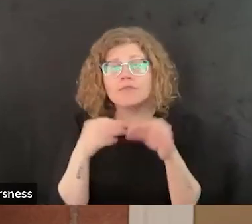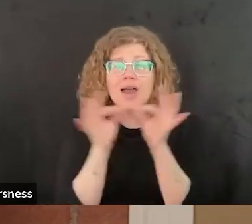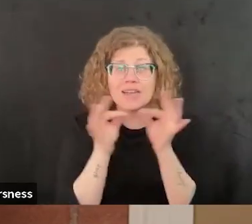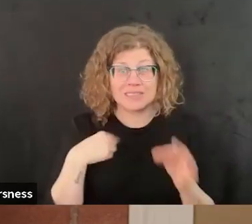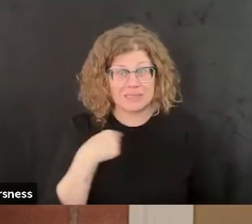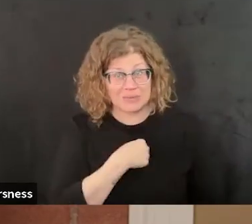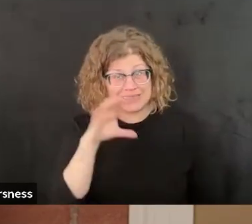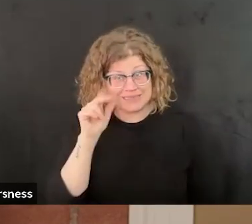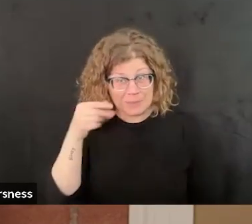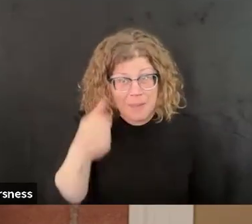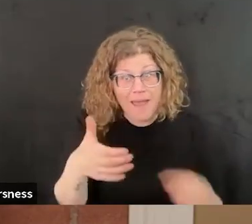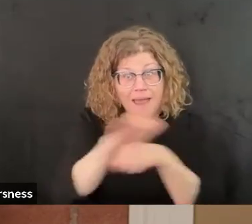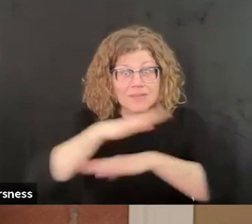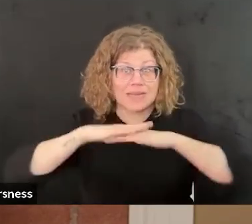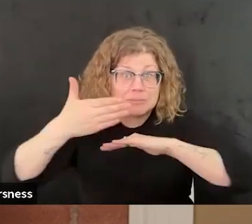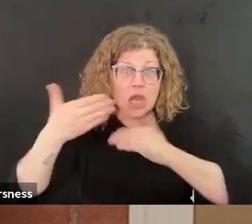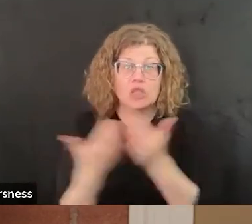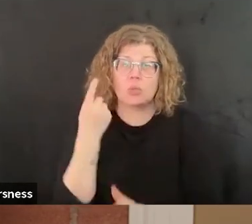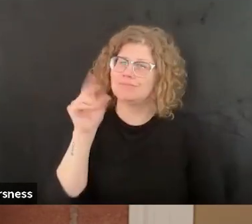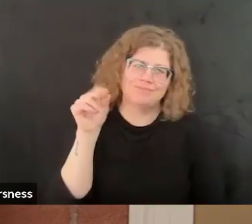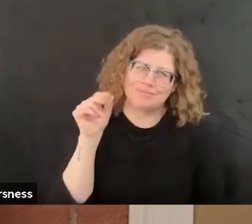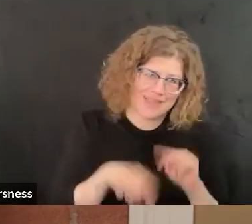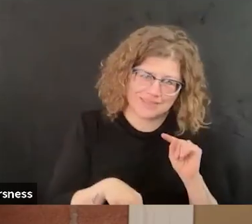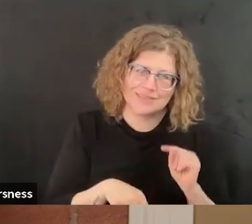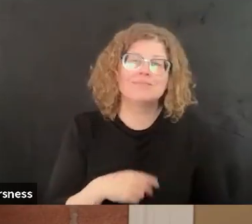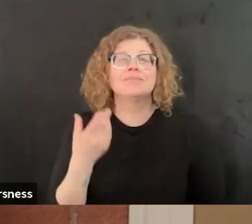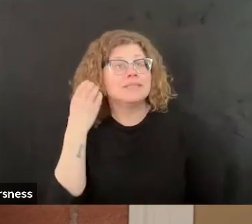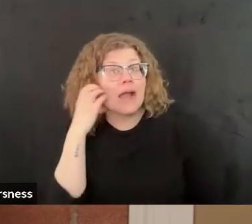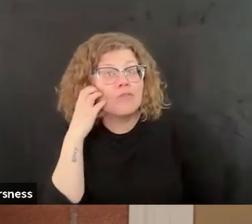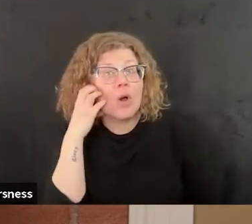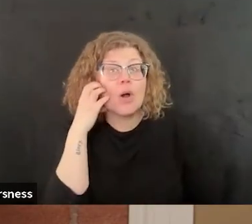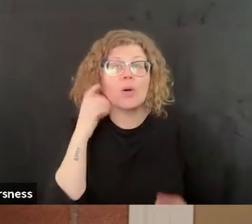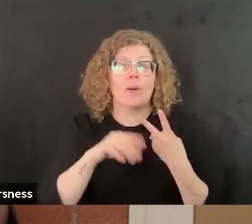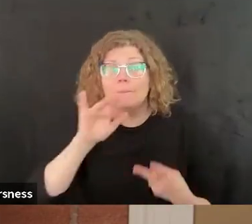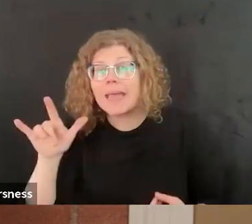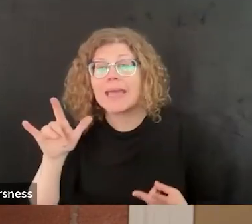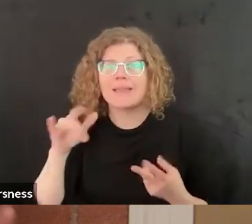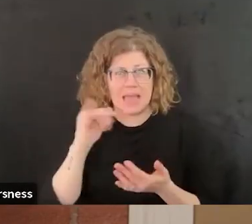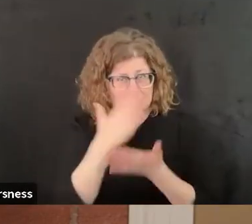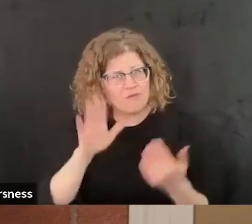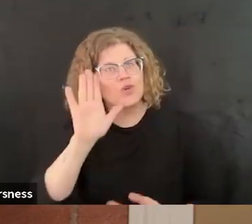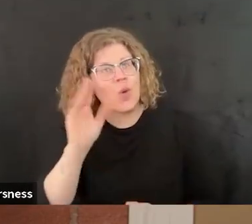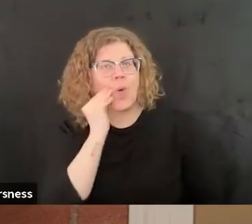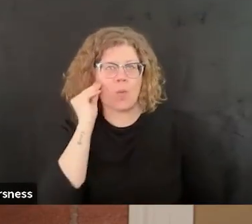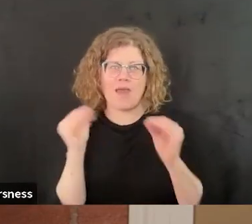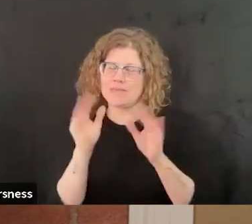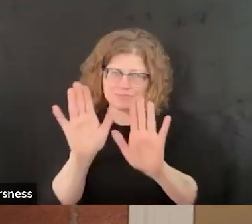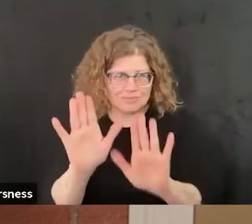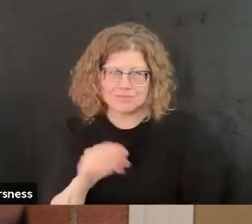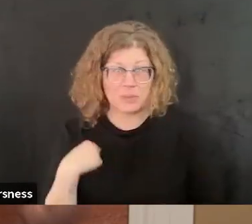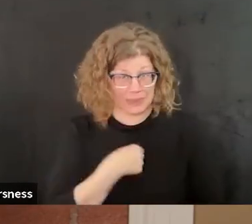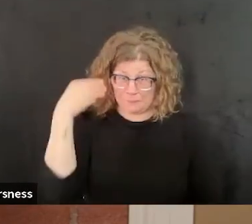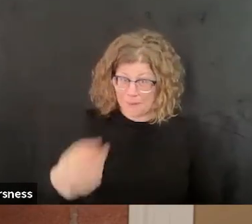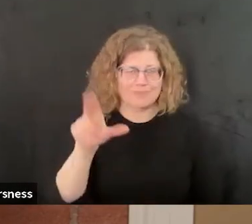costs. We can't pay for a new laptop for you. Your cell phone bill is part of your company. Those are not things that are included in your artist